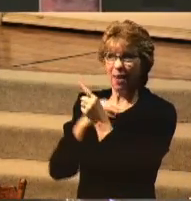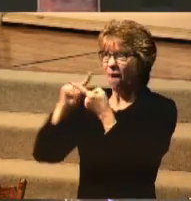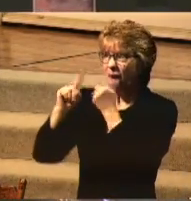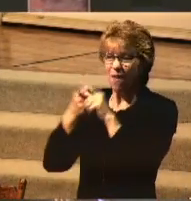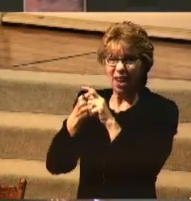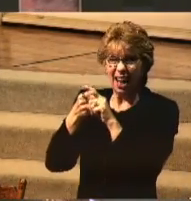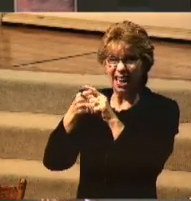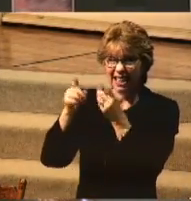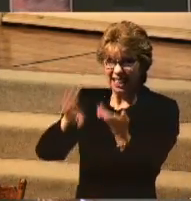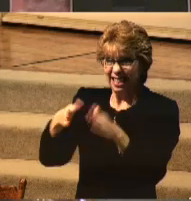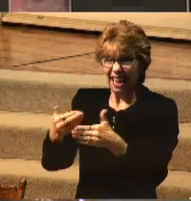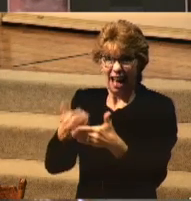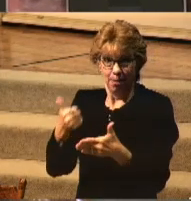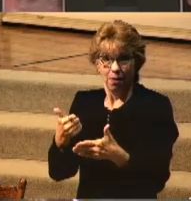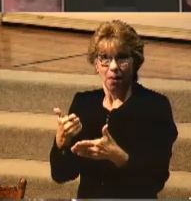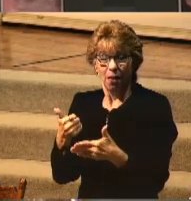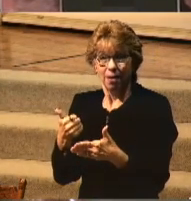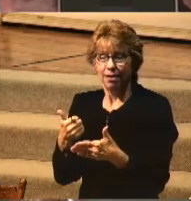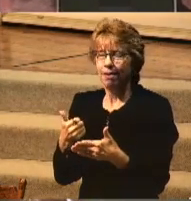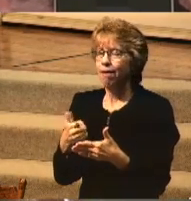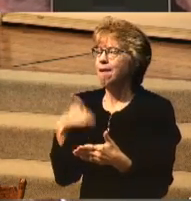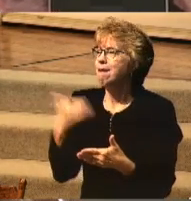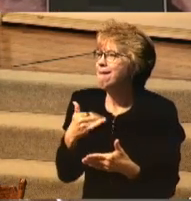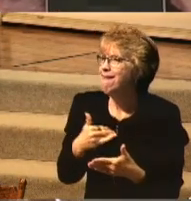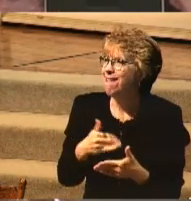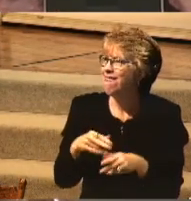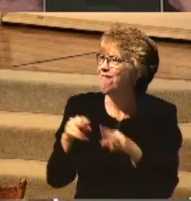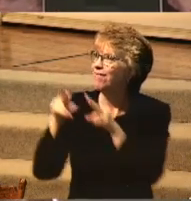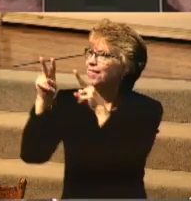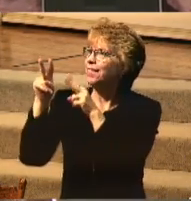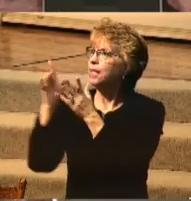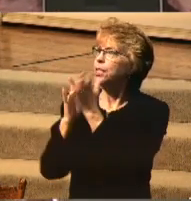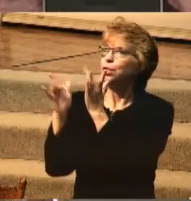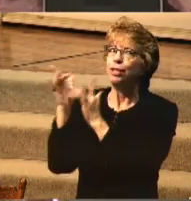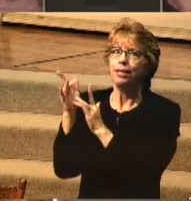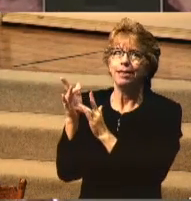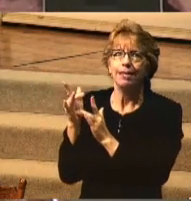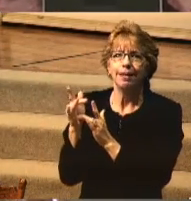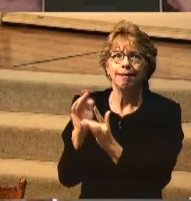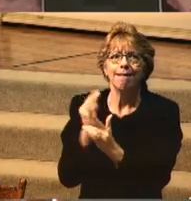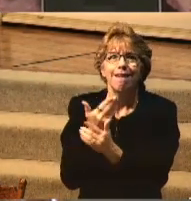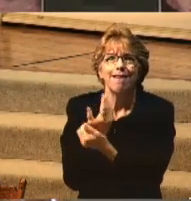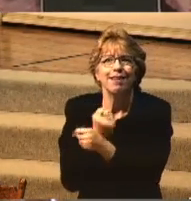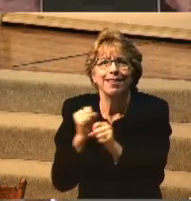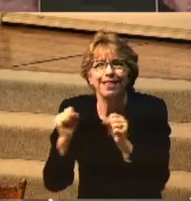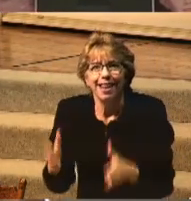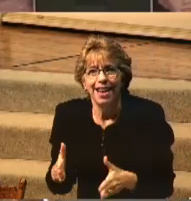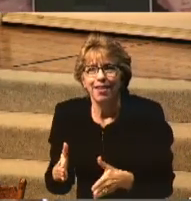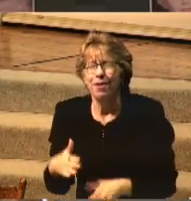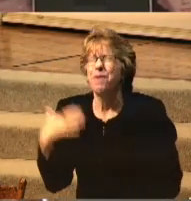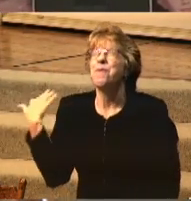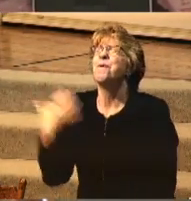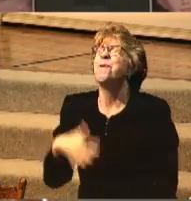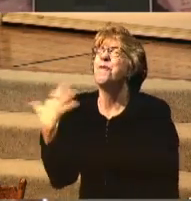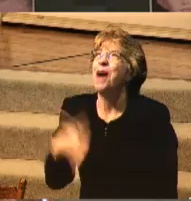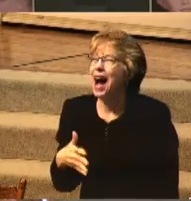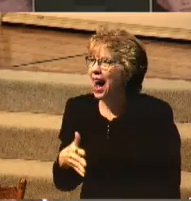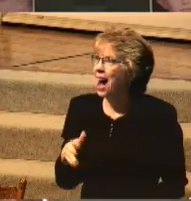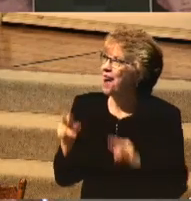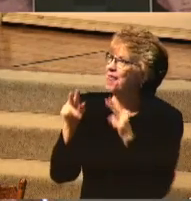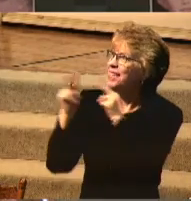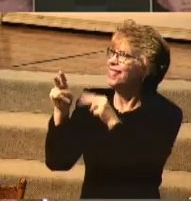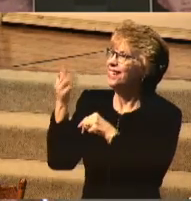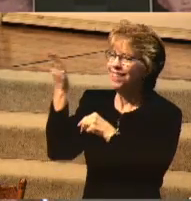on? What is going to be like when we see Jesus, our Savior, our precious